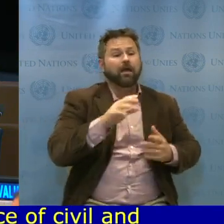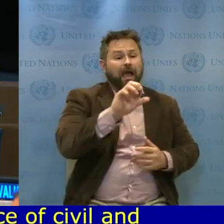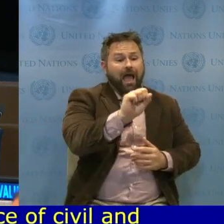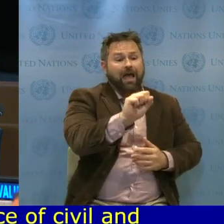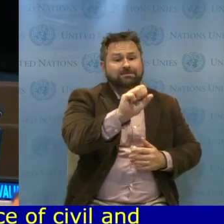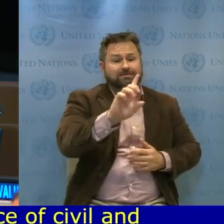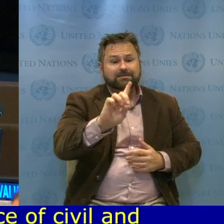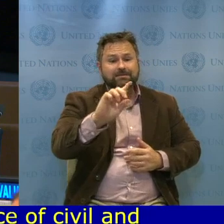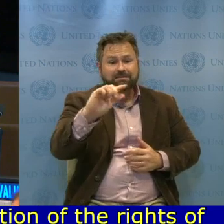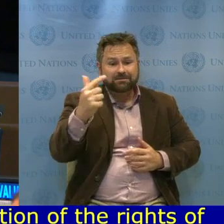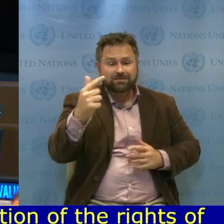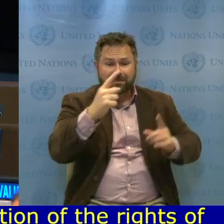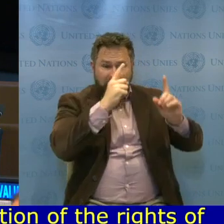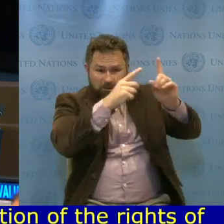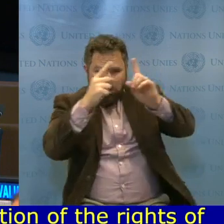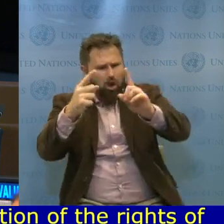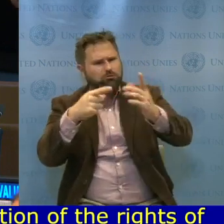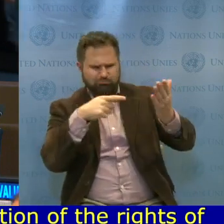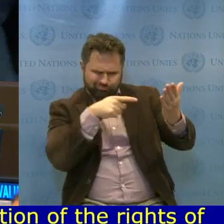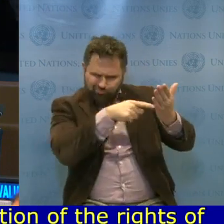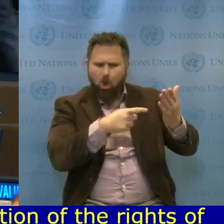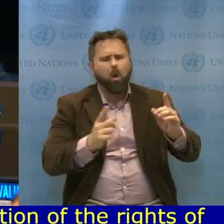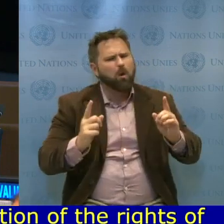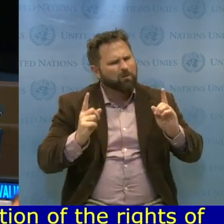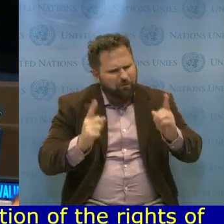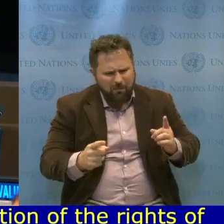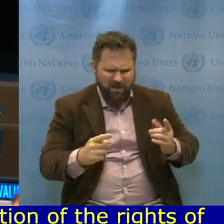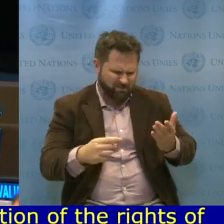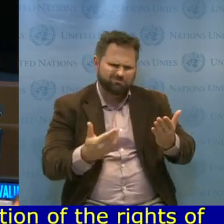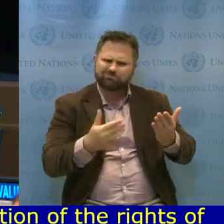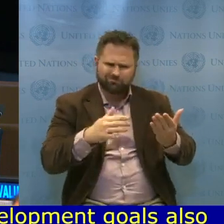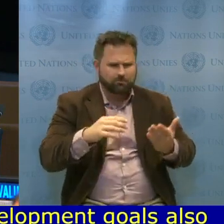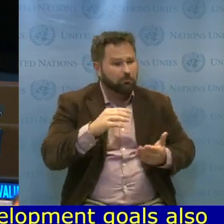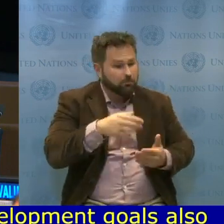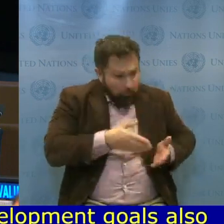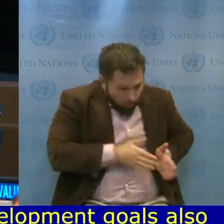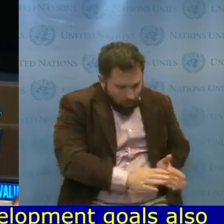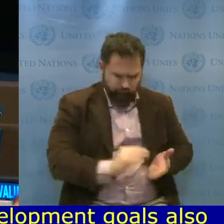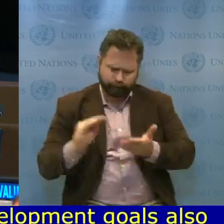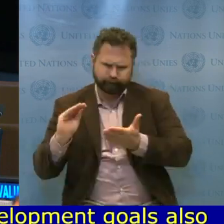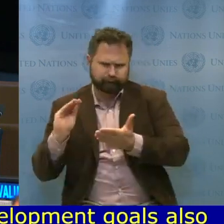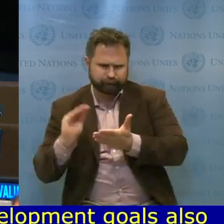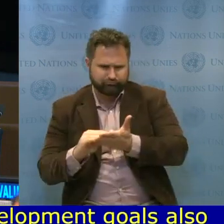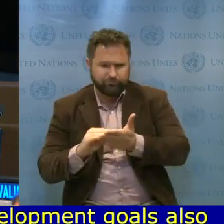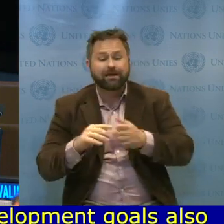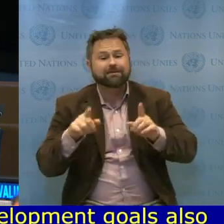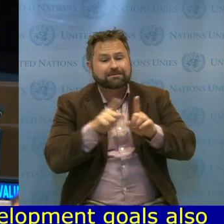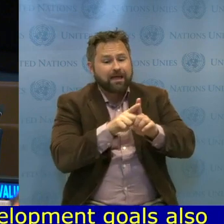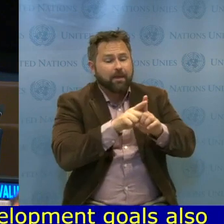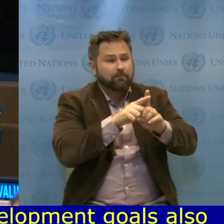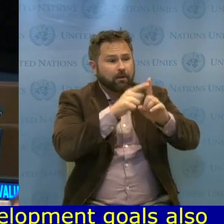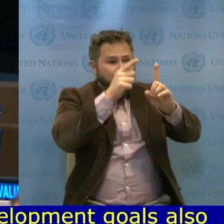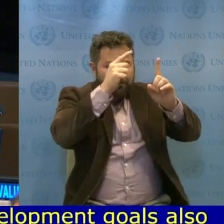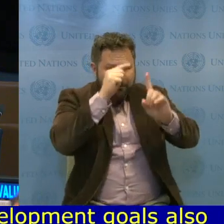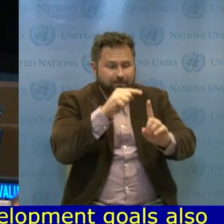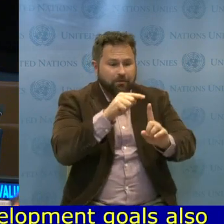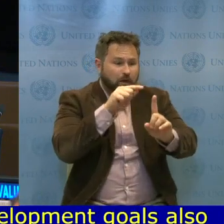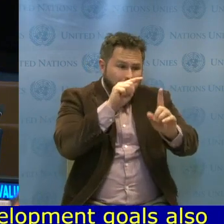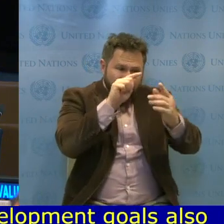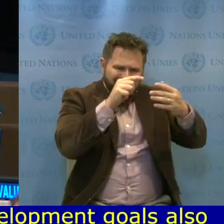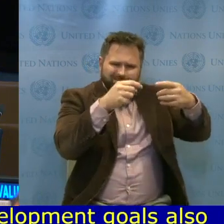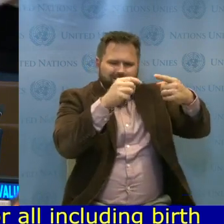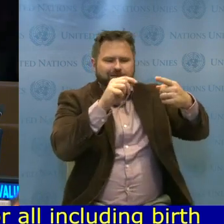for all, including birth registration, especially in Target 16.9. We would like to remind delegates that children with disabilities